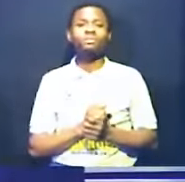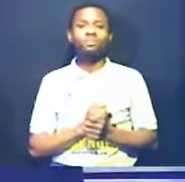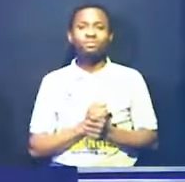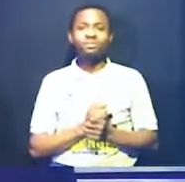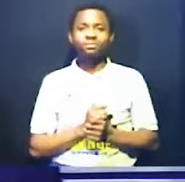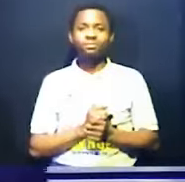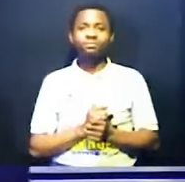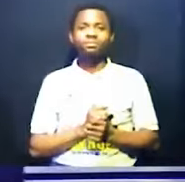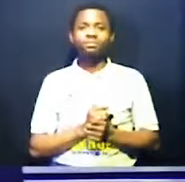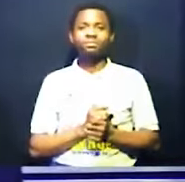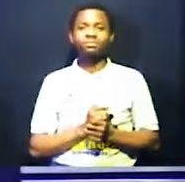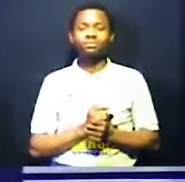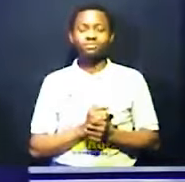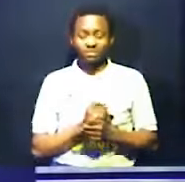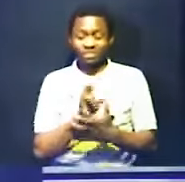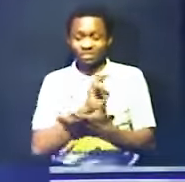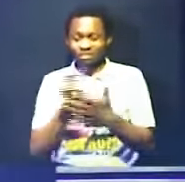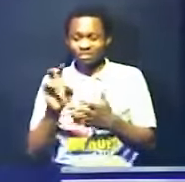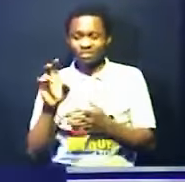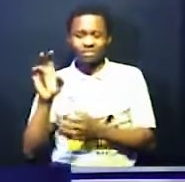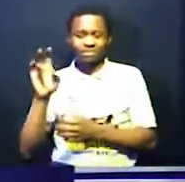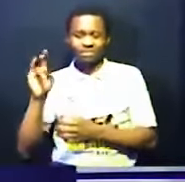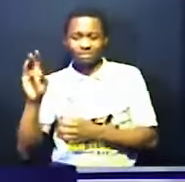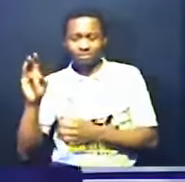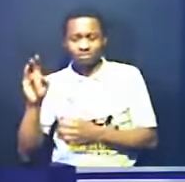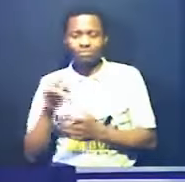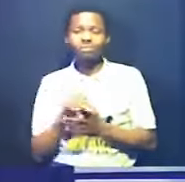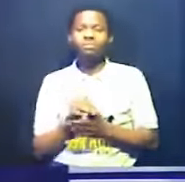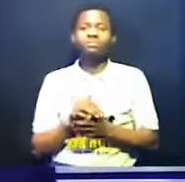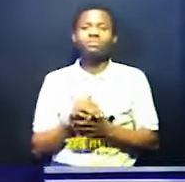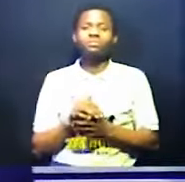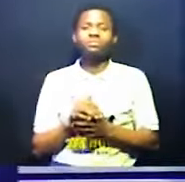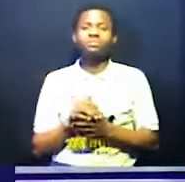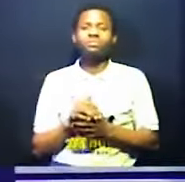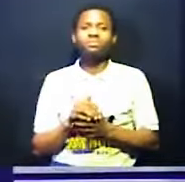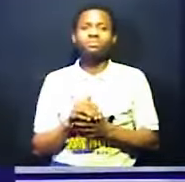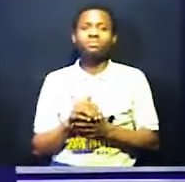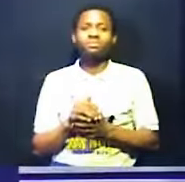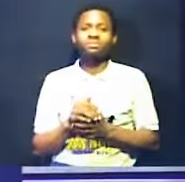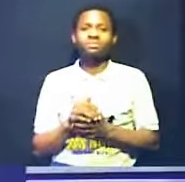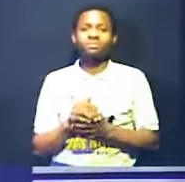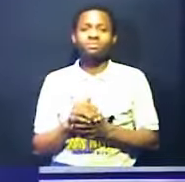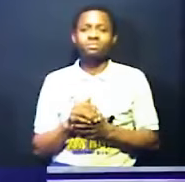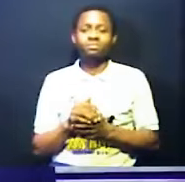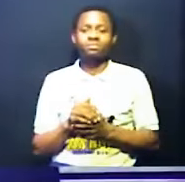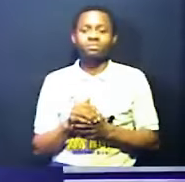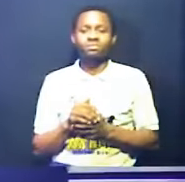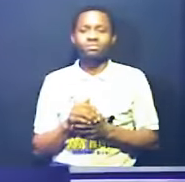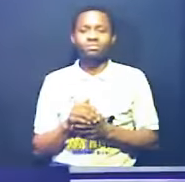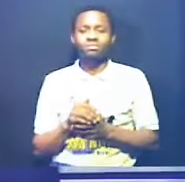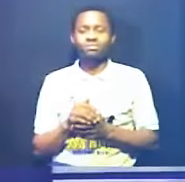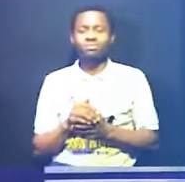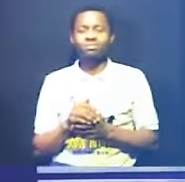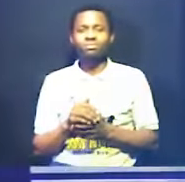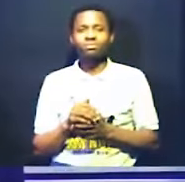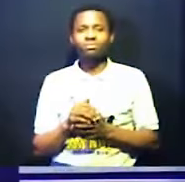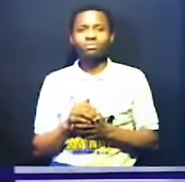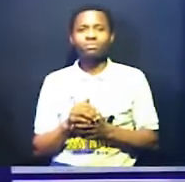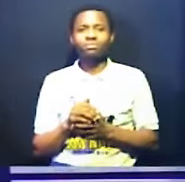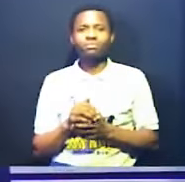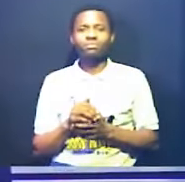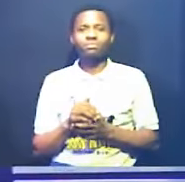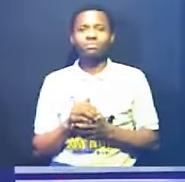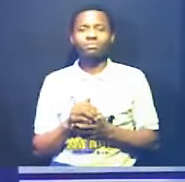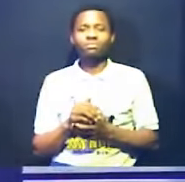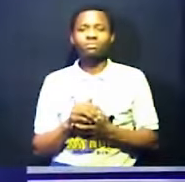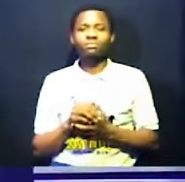fiedi verse 17 yeto aso wo enyimu he called okay, let me jump. I don't want to belabor so much on